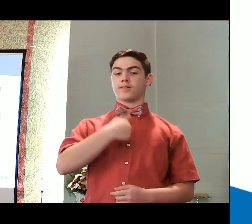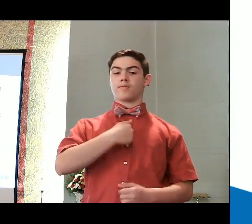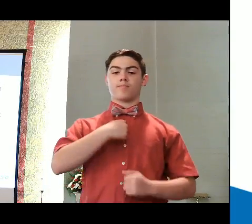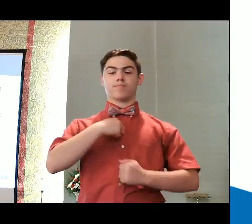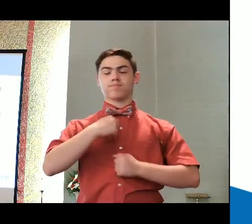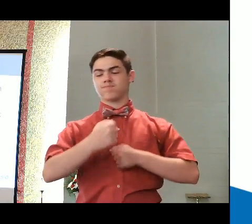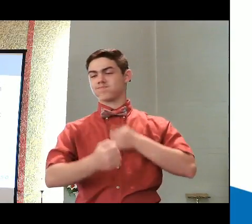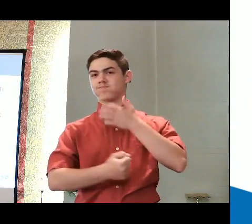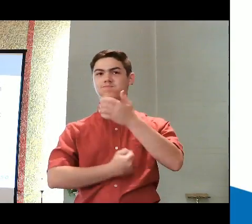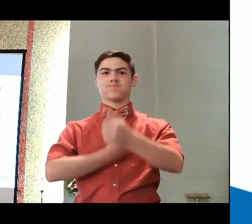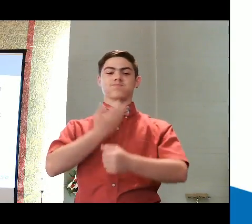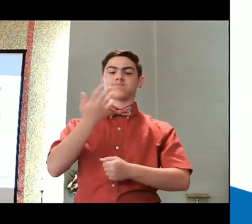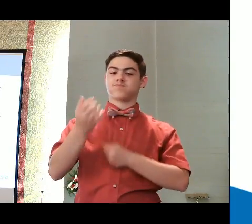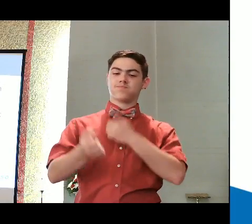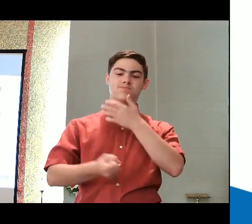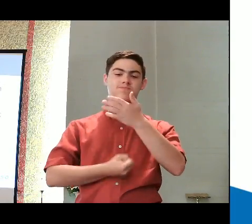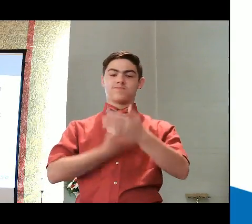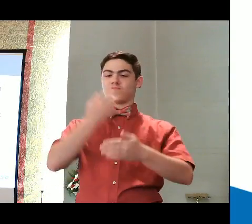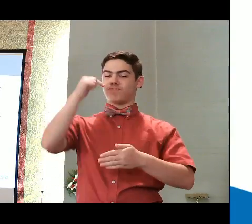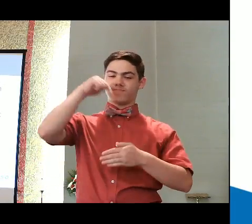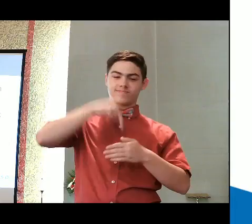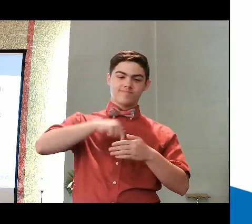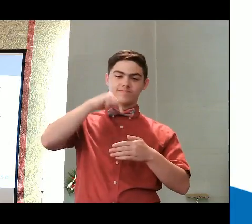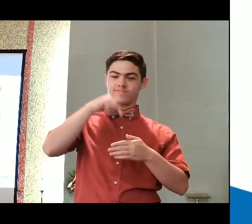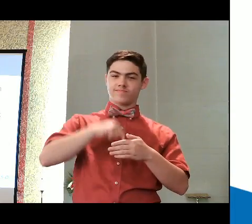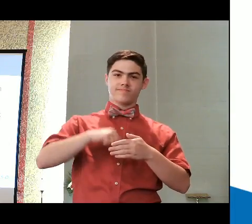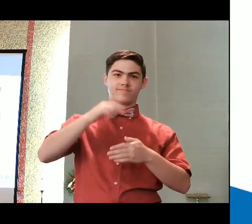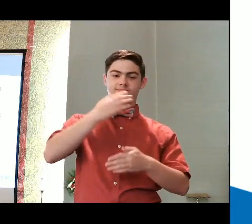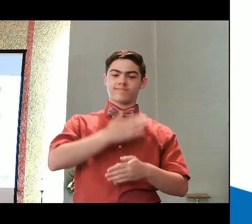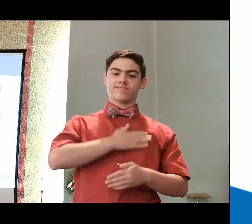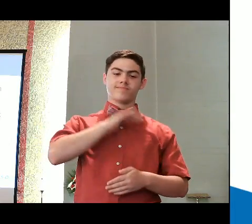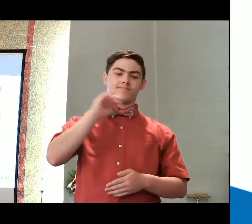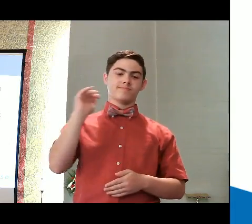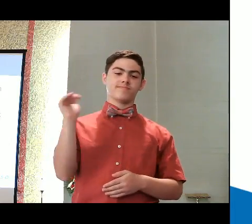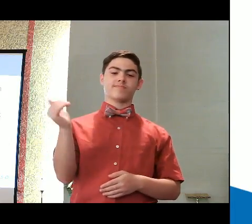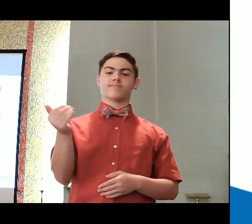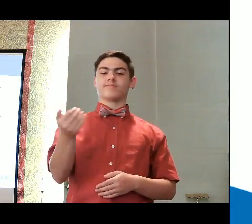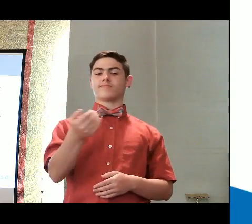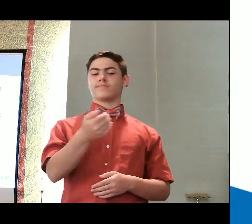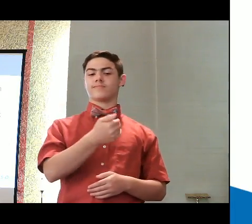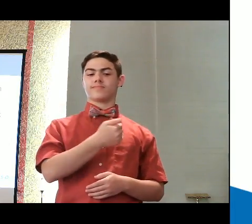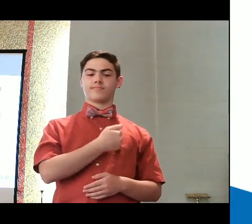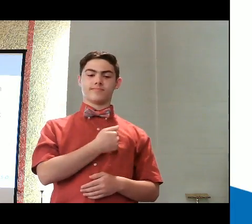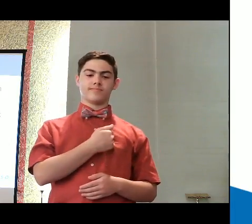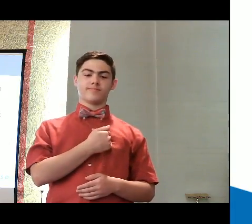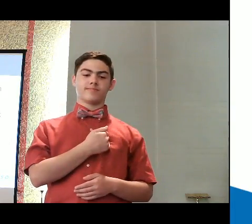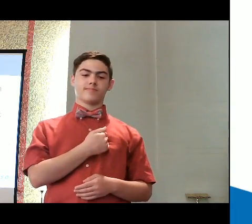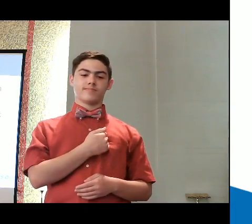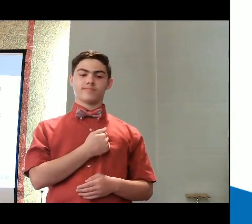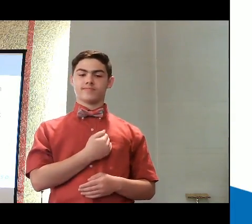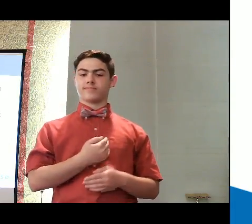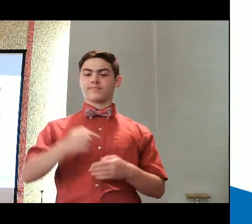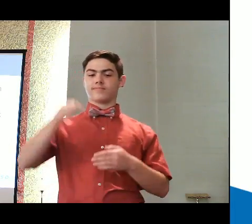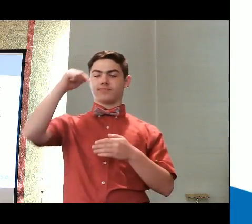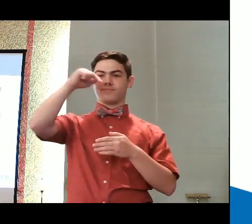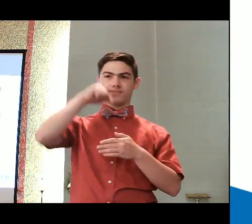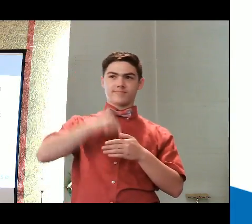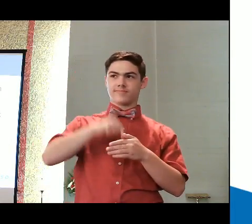And I pour out my soul deep within me,